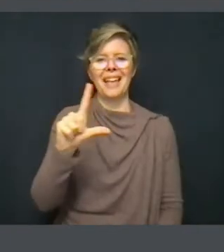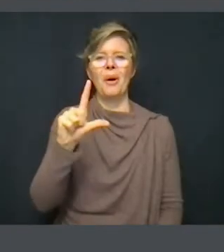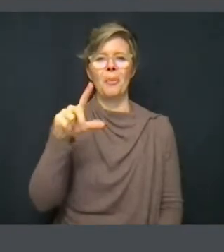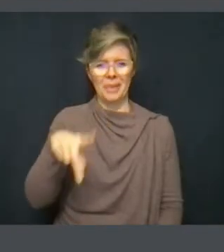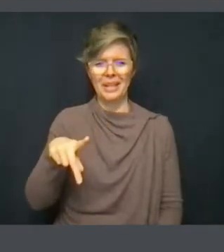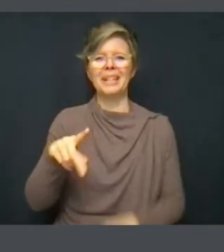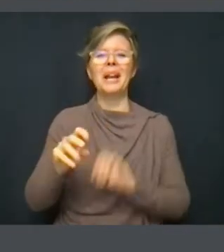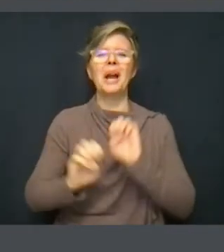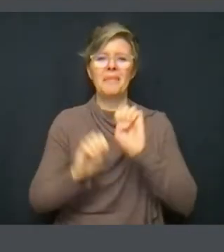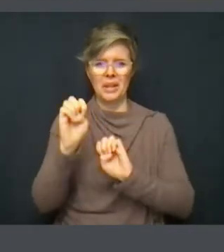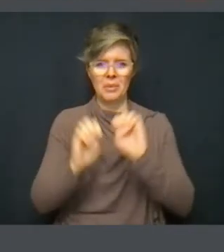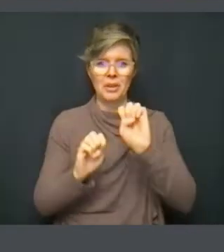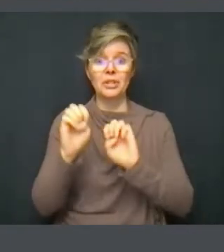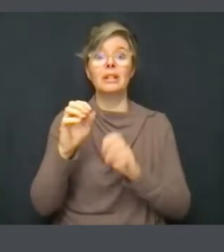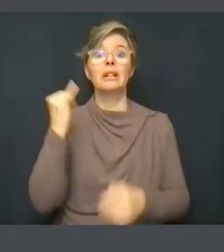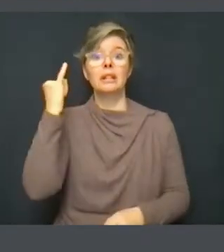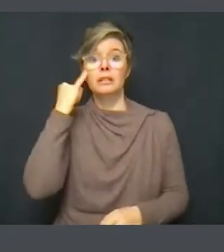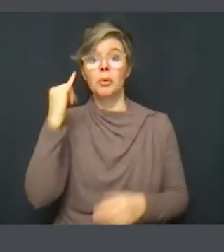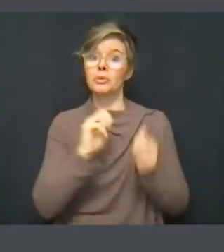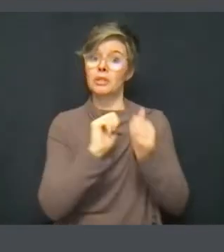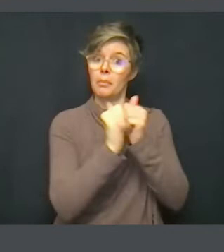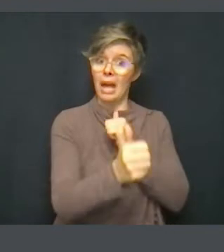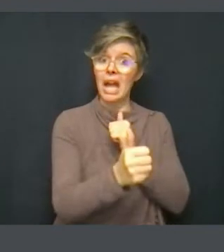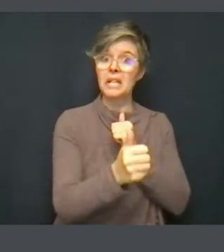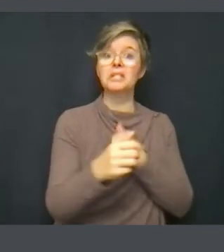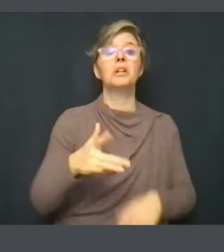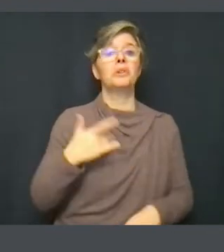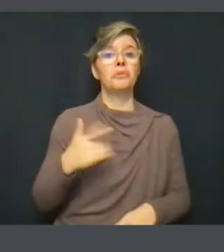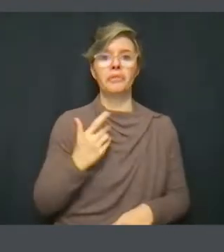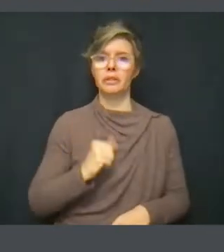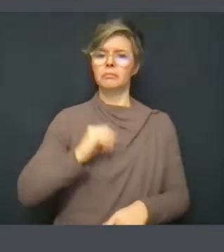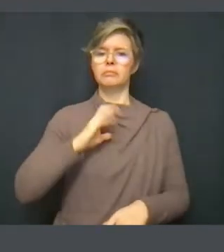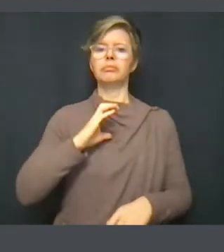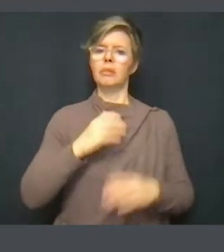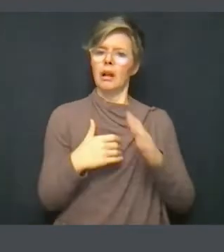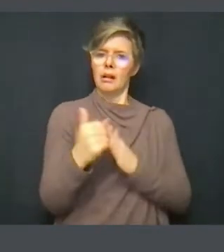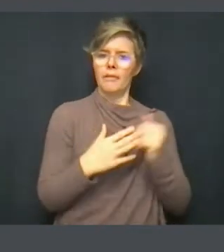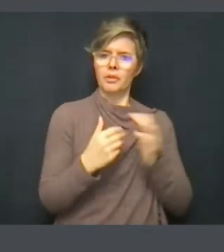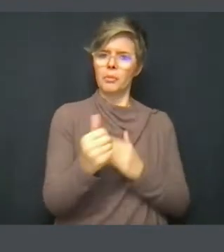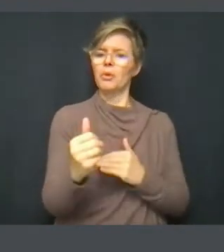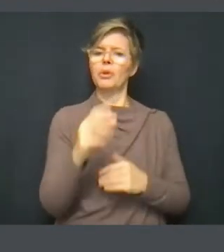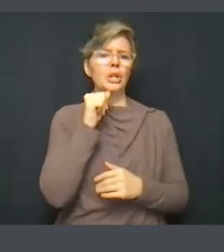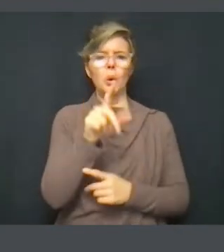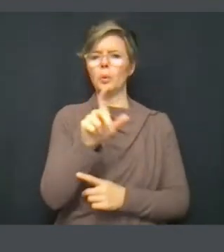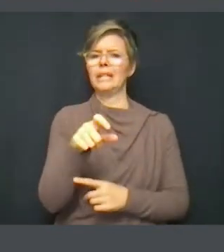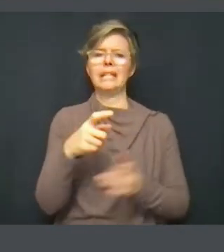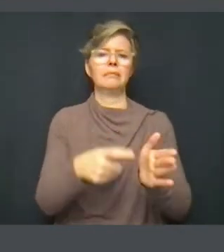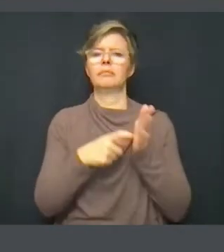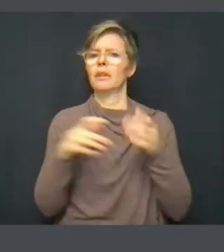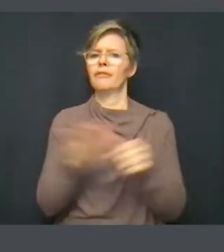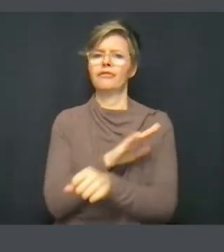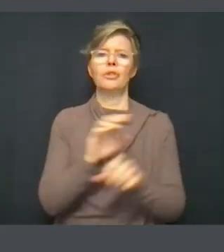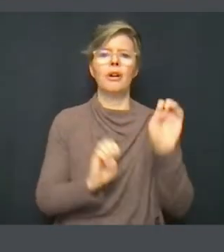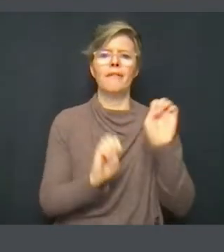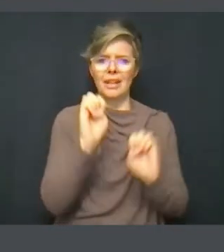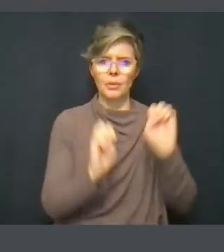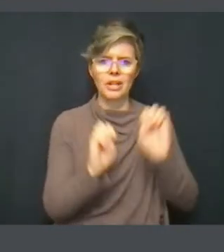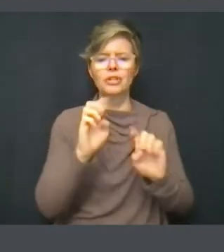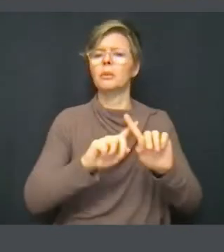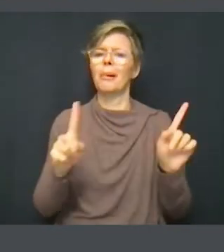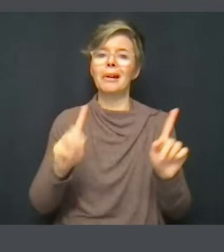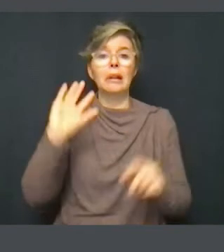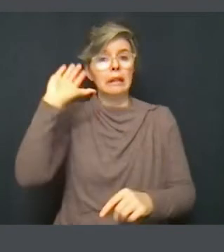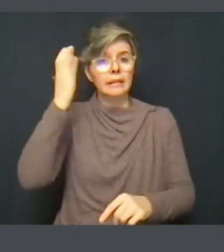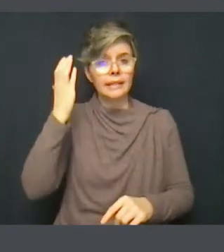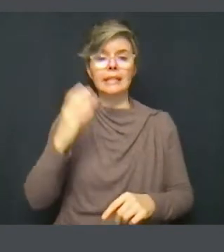that's a kid who you can feel pretty comfortable in not doing a full evaluation. But if there's a lot of concern from a lot of people, this is a